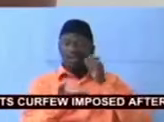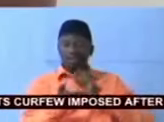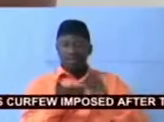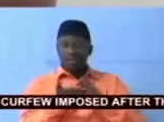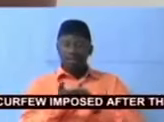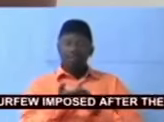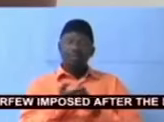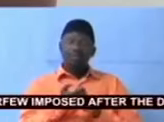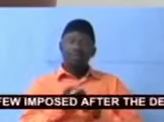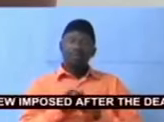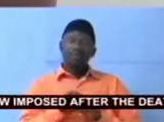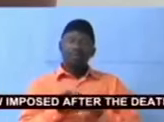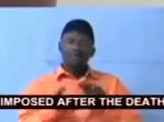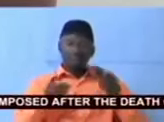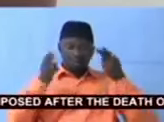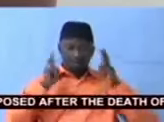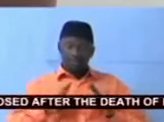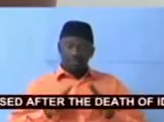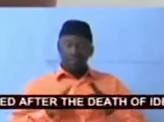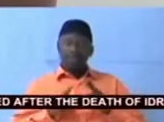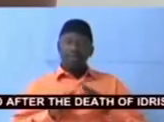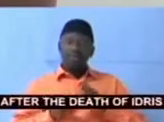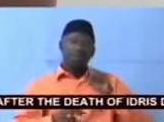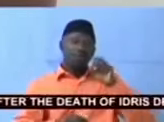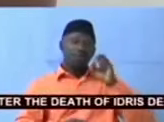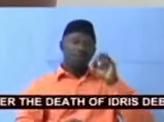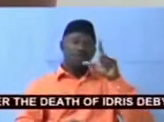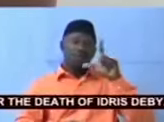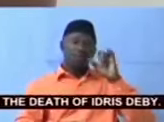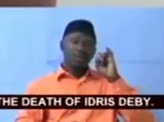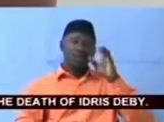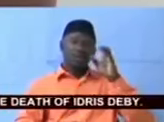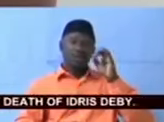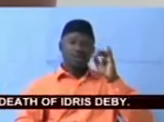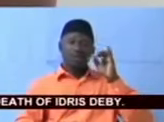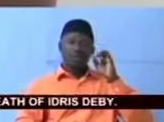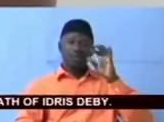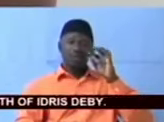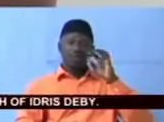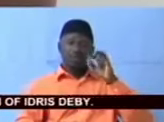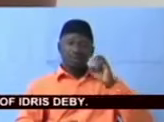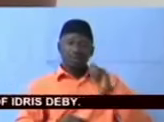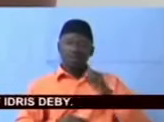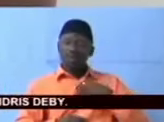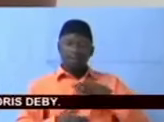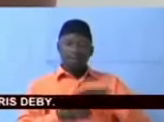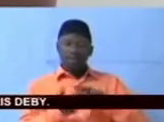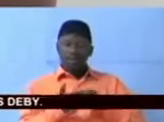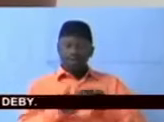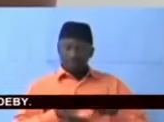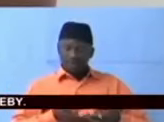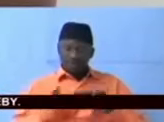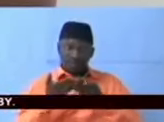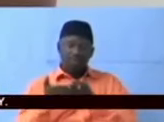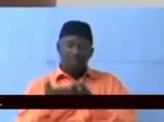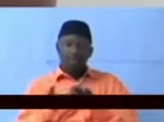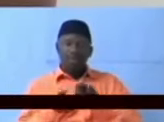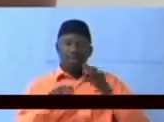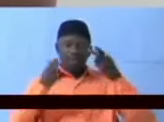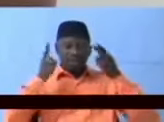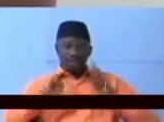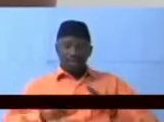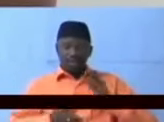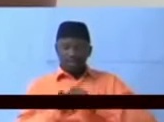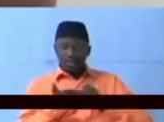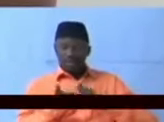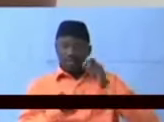automatically be transferred to the judiciary? Wanna lol tekki wonna la defal bo xamne yone nañ ko Solicitor General Legal Secretary bi